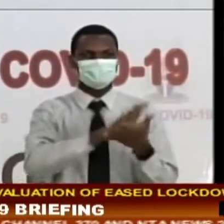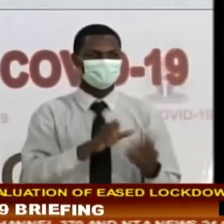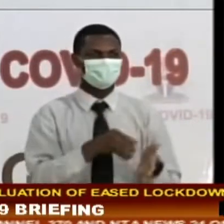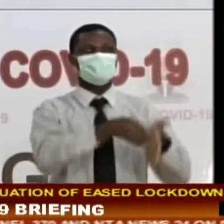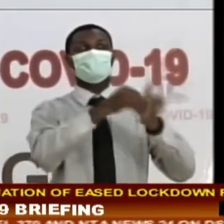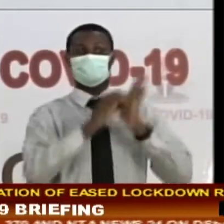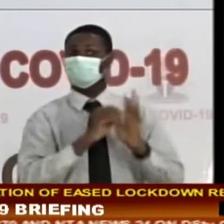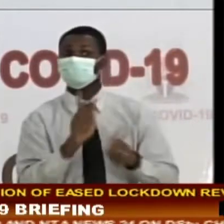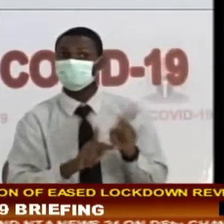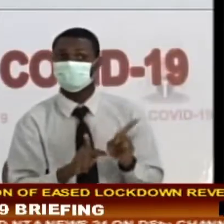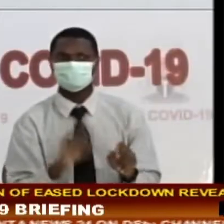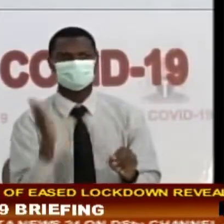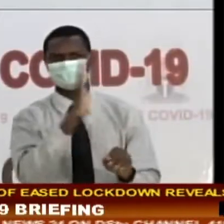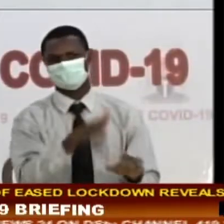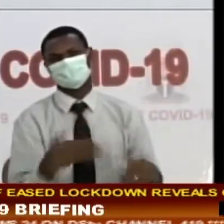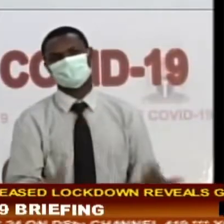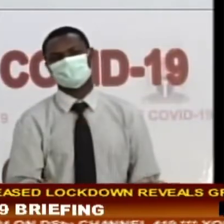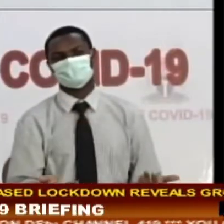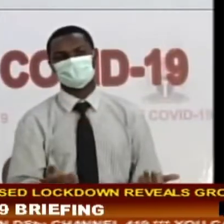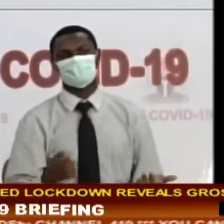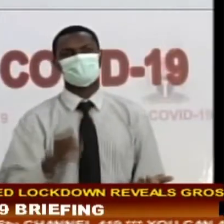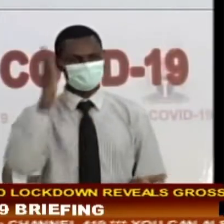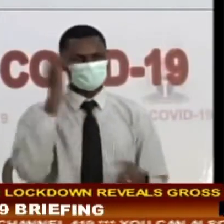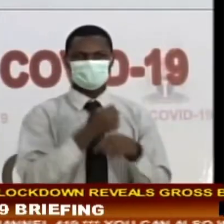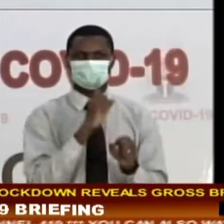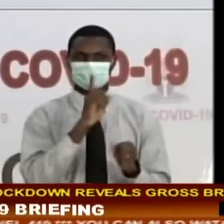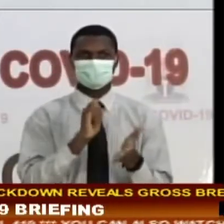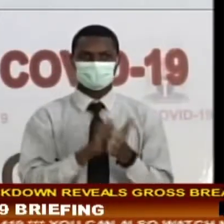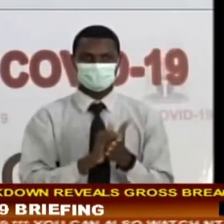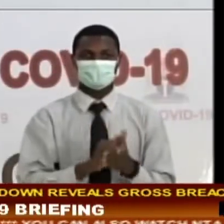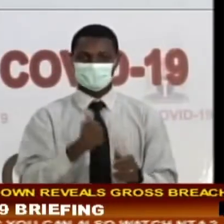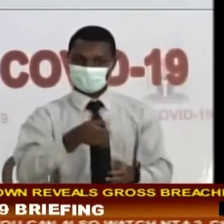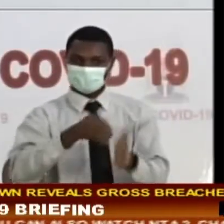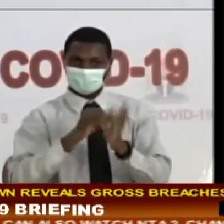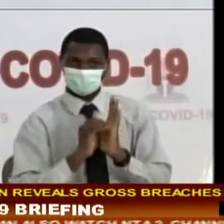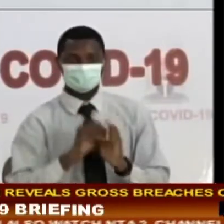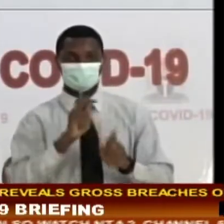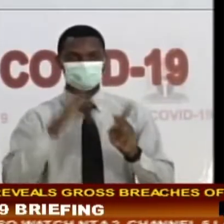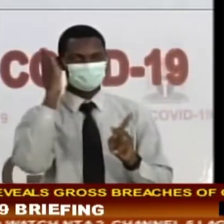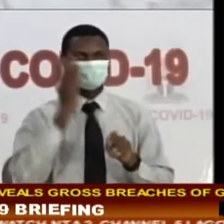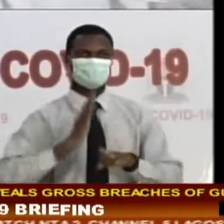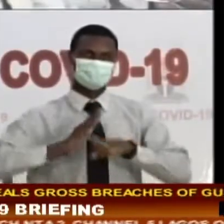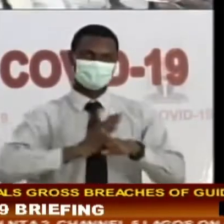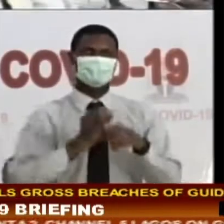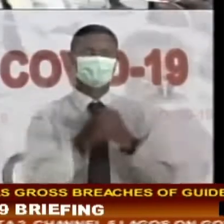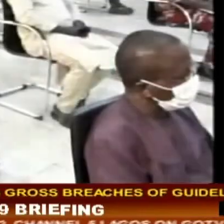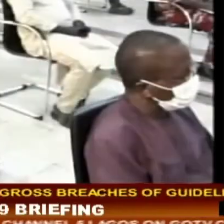have made sure that their citizens are immune to this thank you very